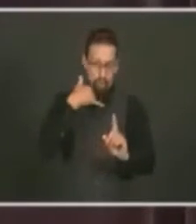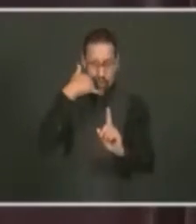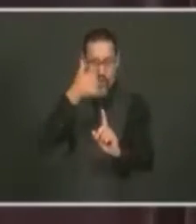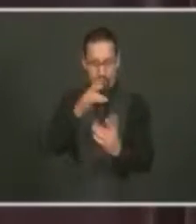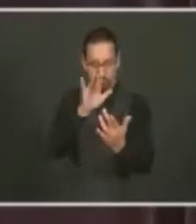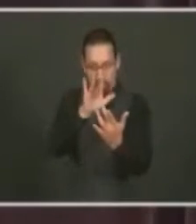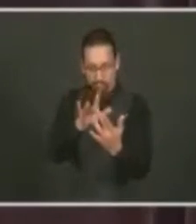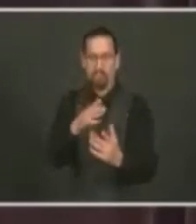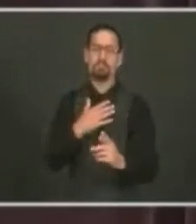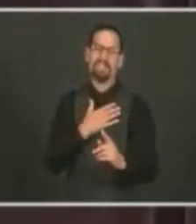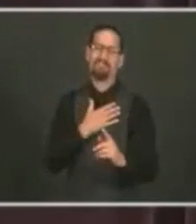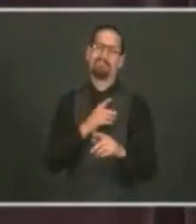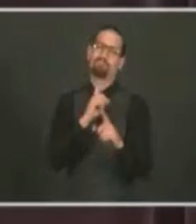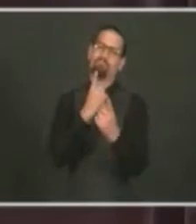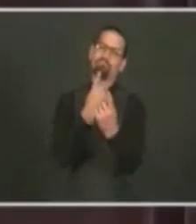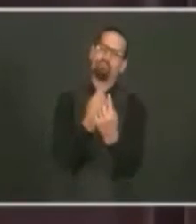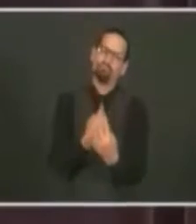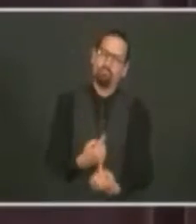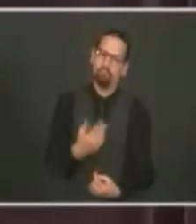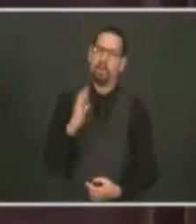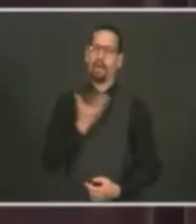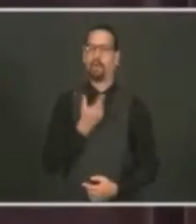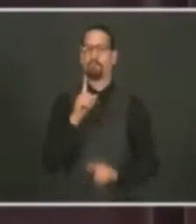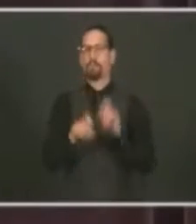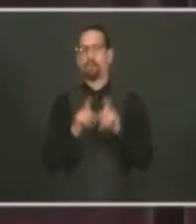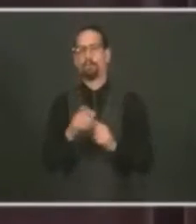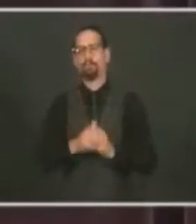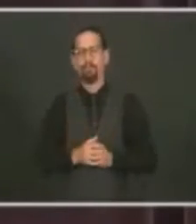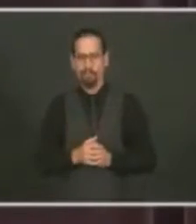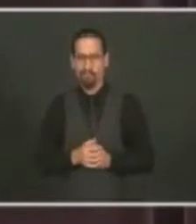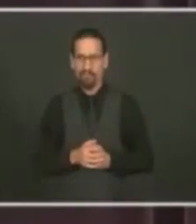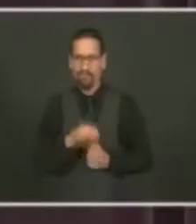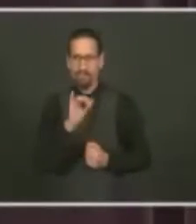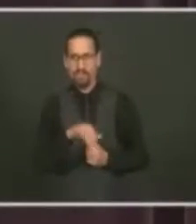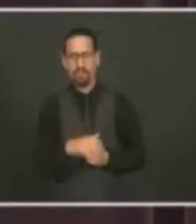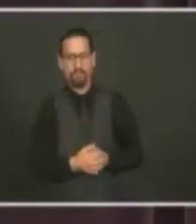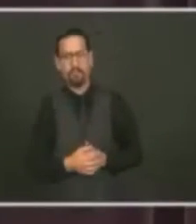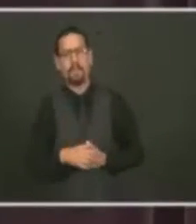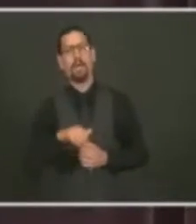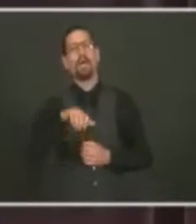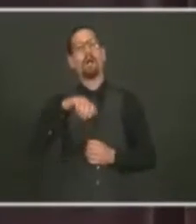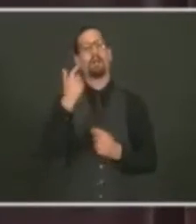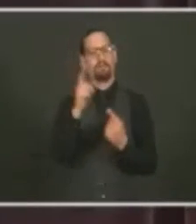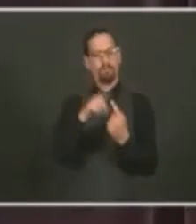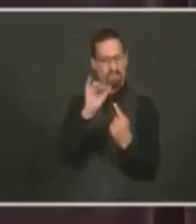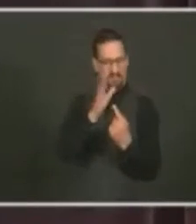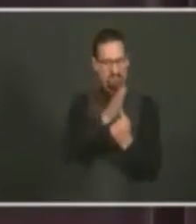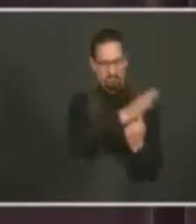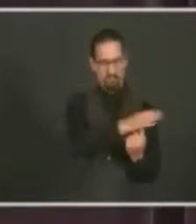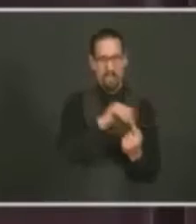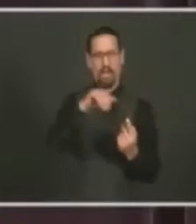by making us aware of social gatherings that are occurring that seem too loud or too